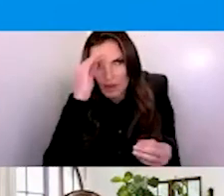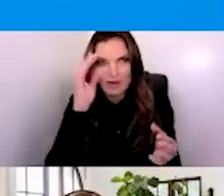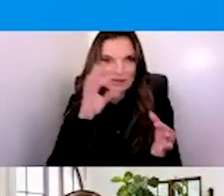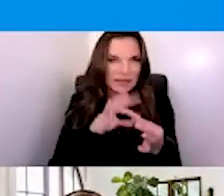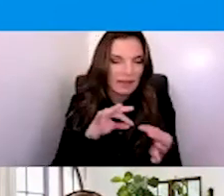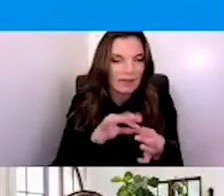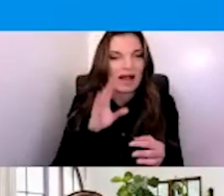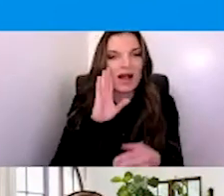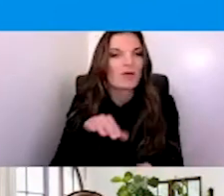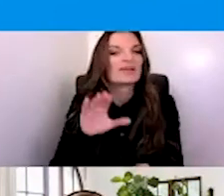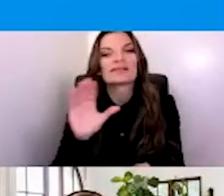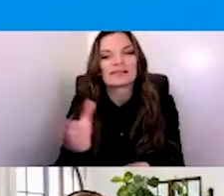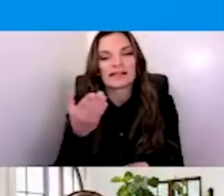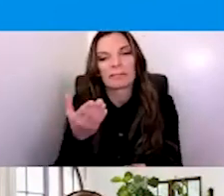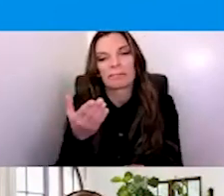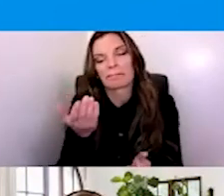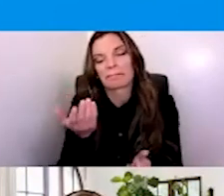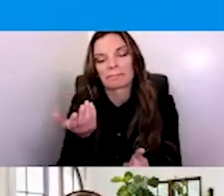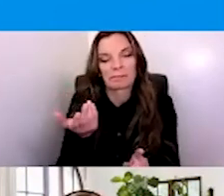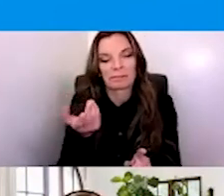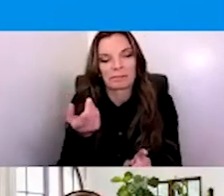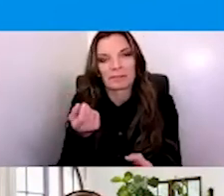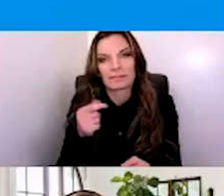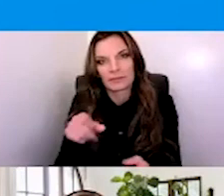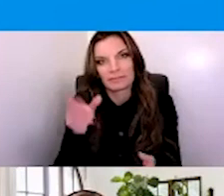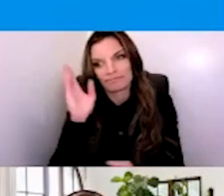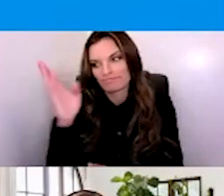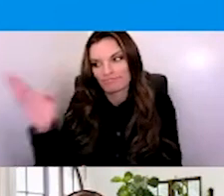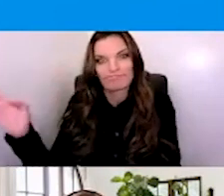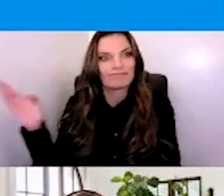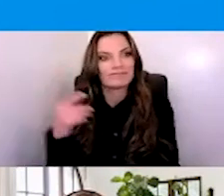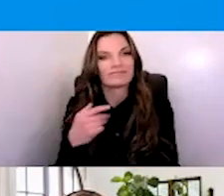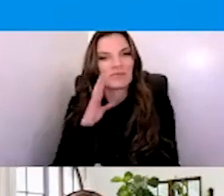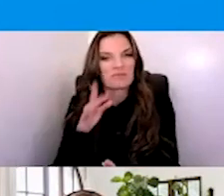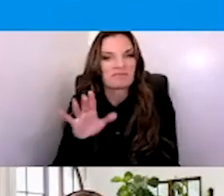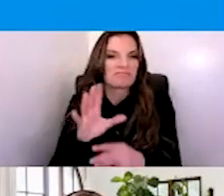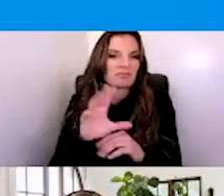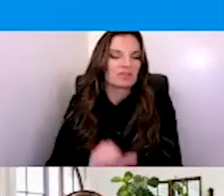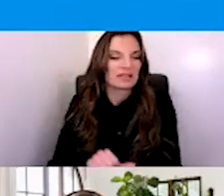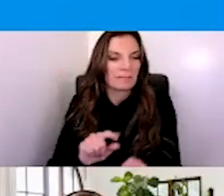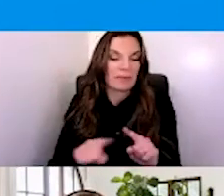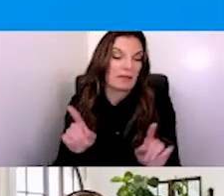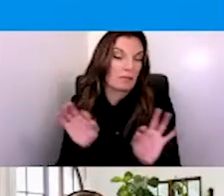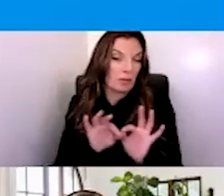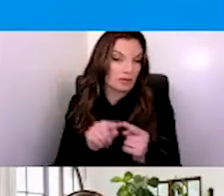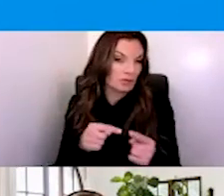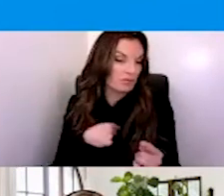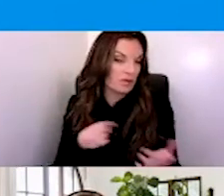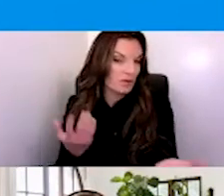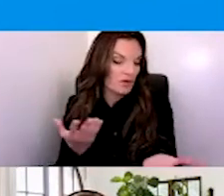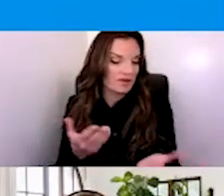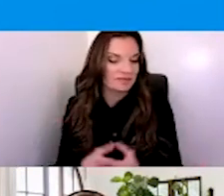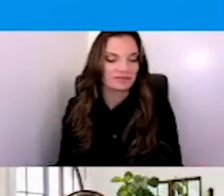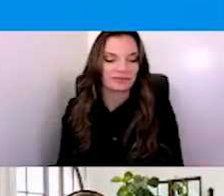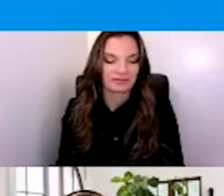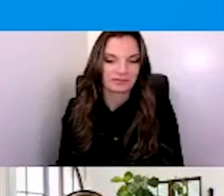like routine for different webinars and sessions that we go to, but one of my favorite parts of doing